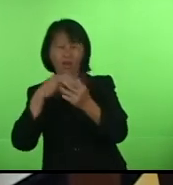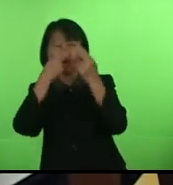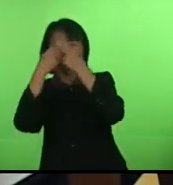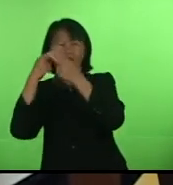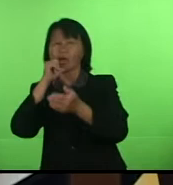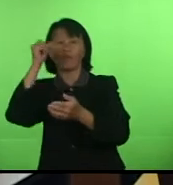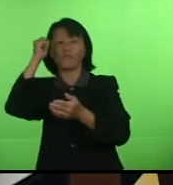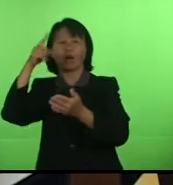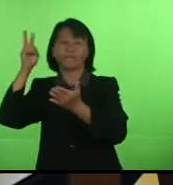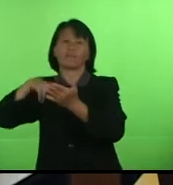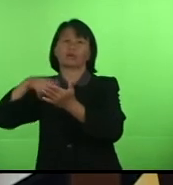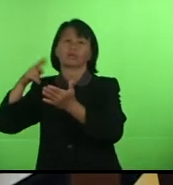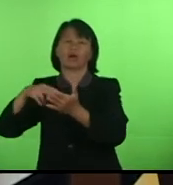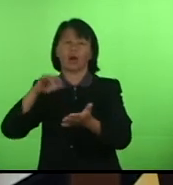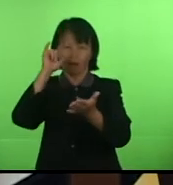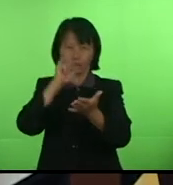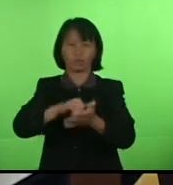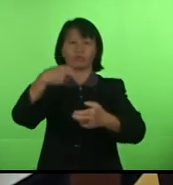Okay.